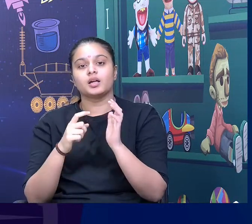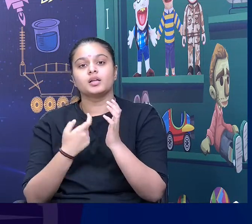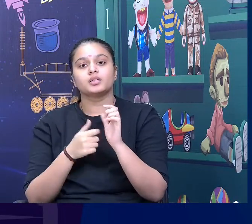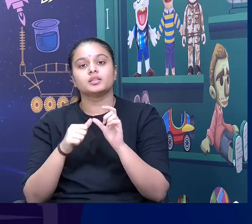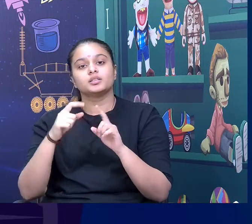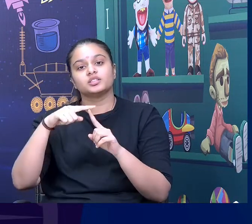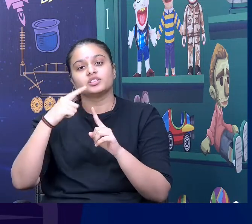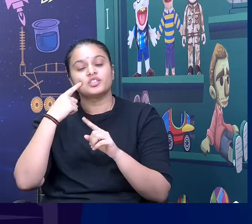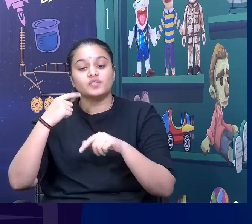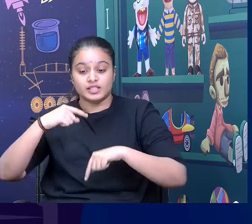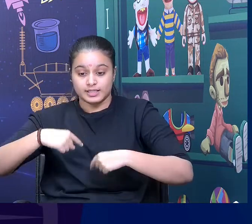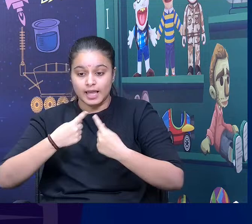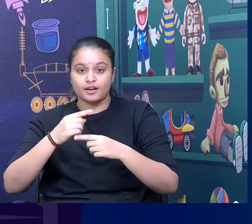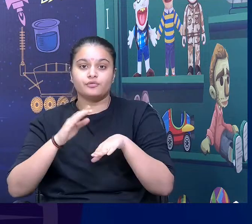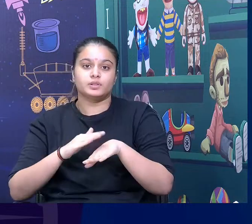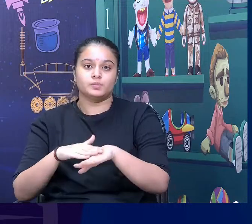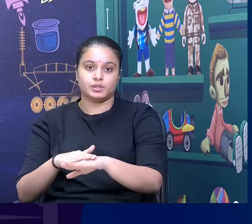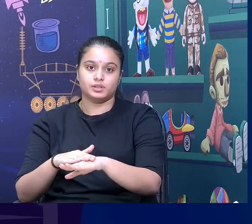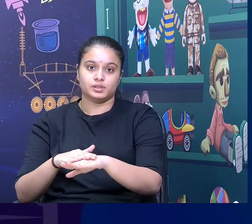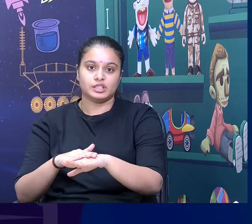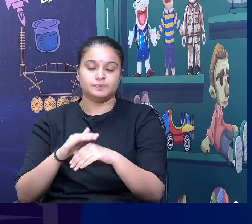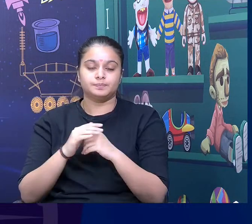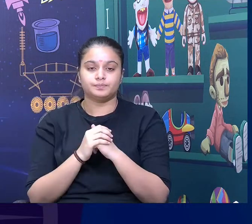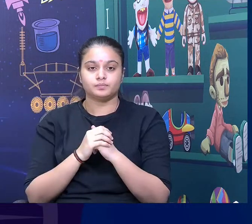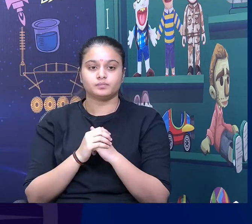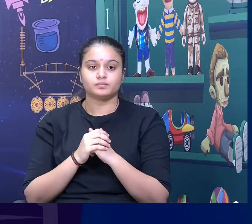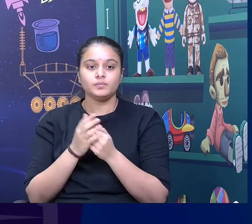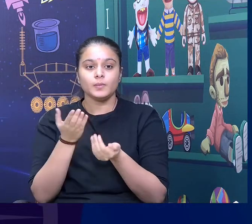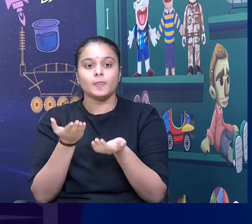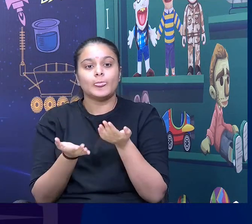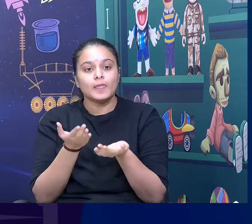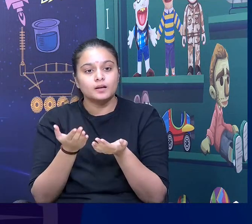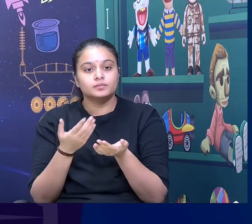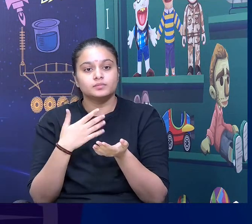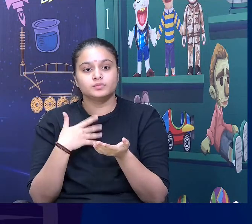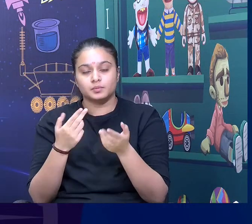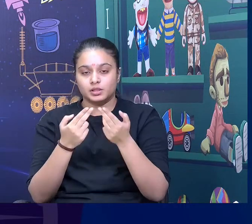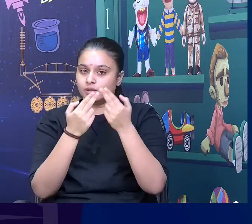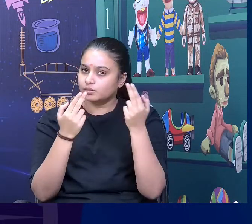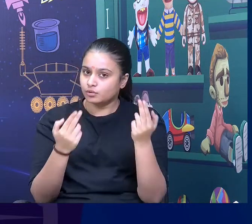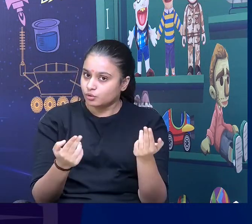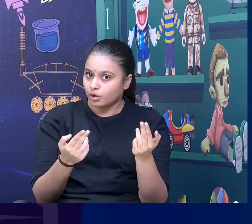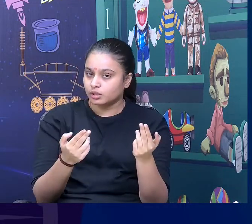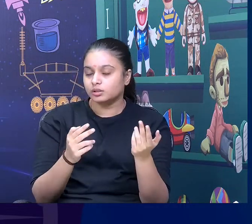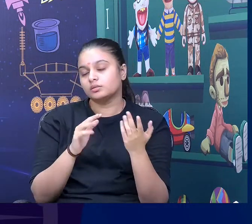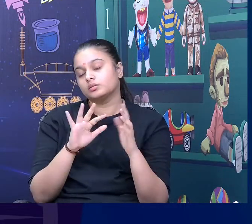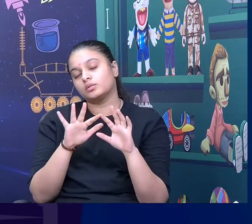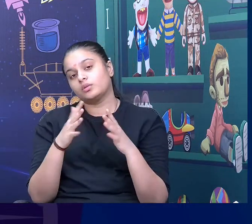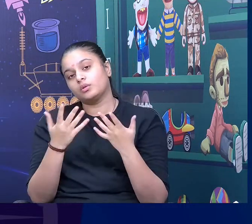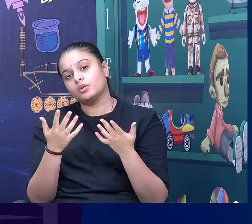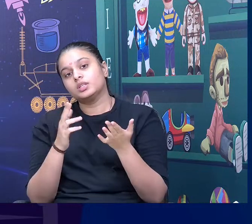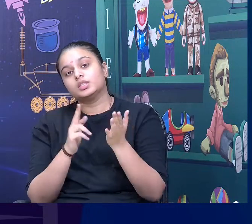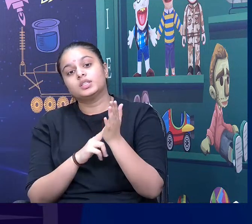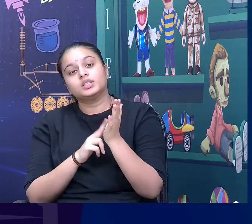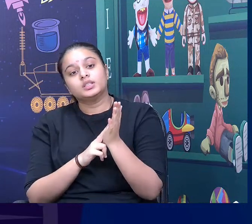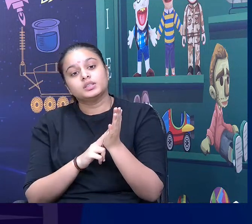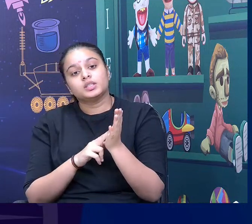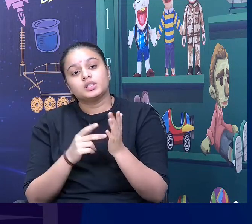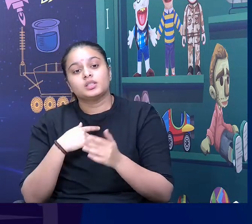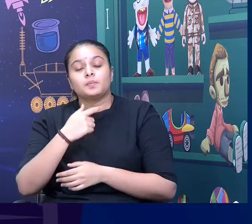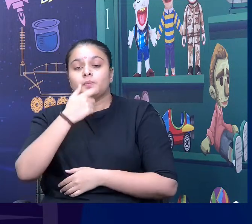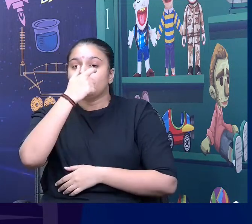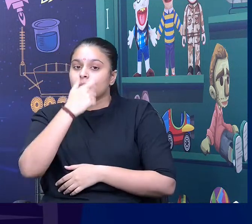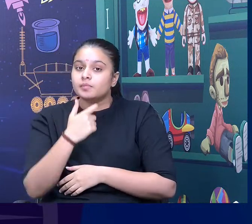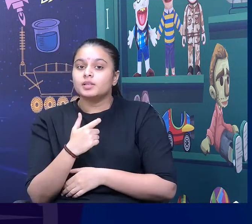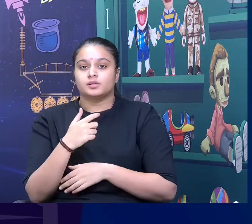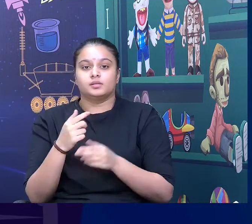narrative. Okay. Right? It might be in the form of a story, but it's a narrative because it's my personal